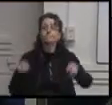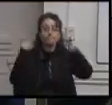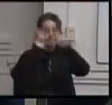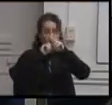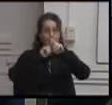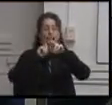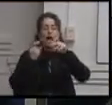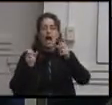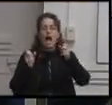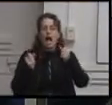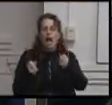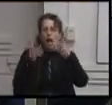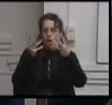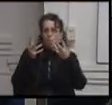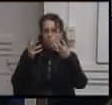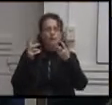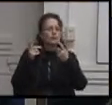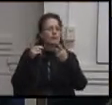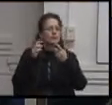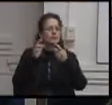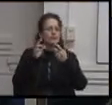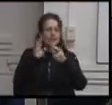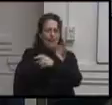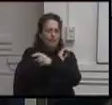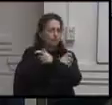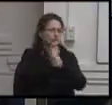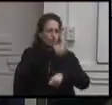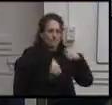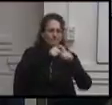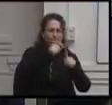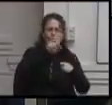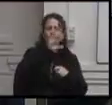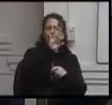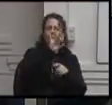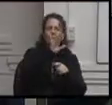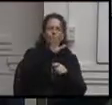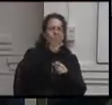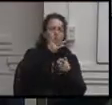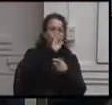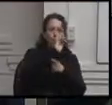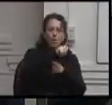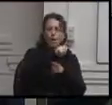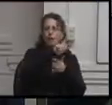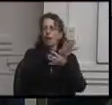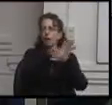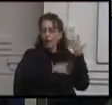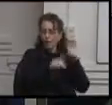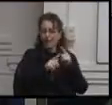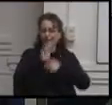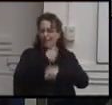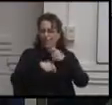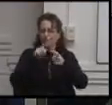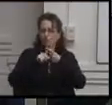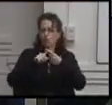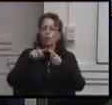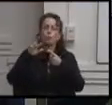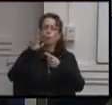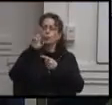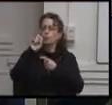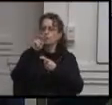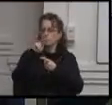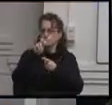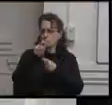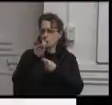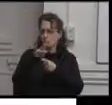So as I mentioned earlier, we want to focus on some major cost trends that we have noticed over the past